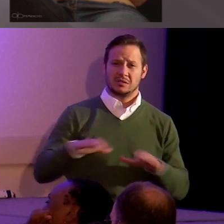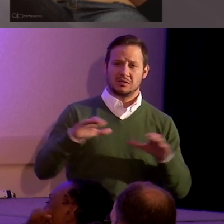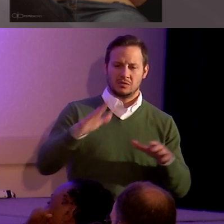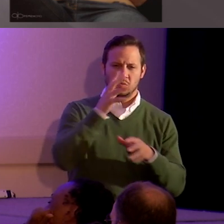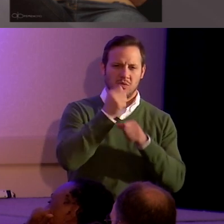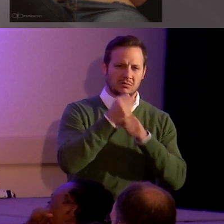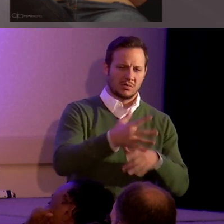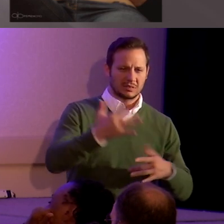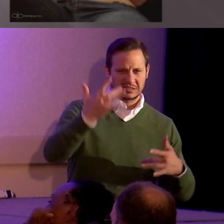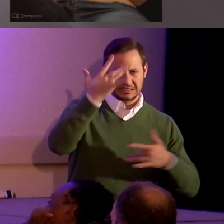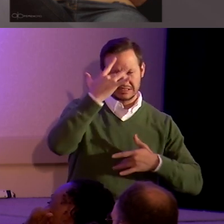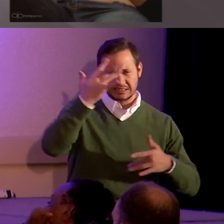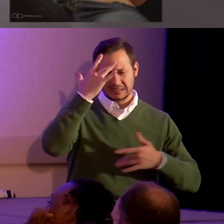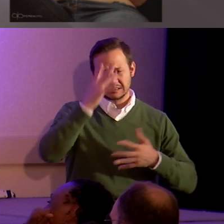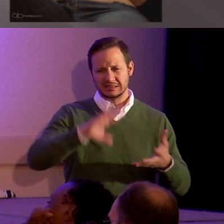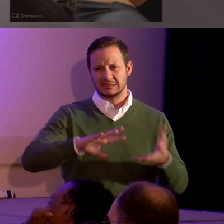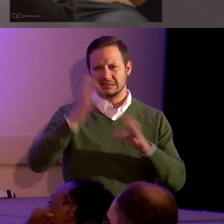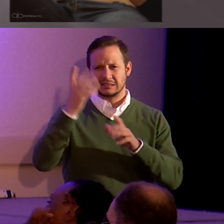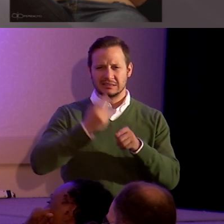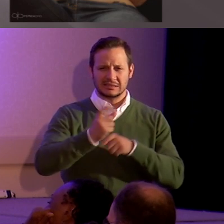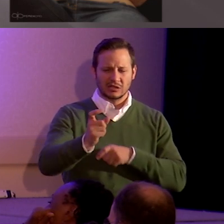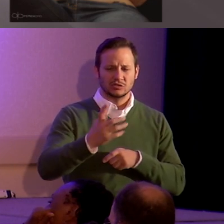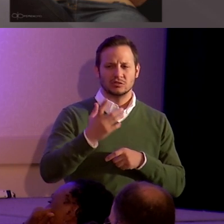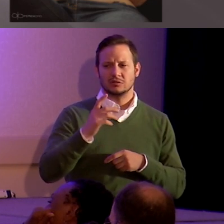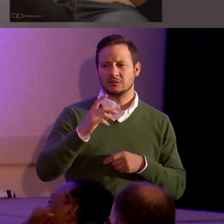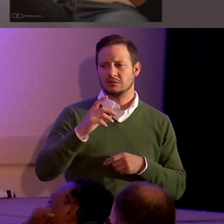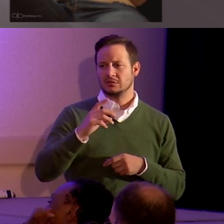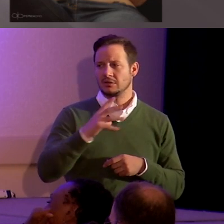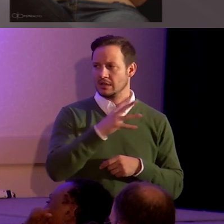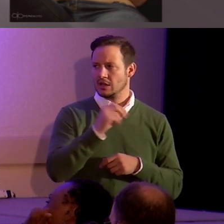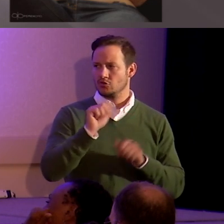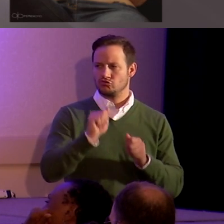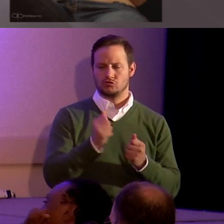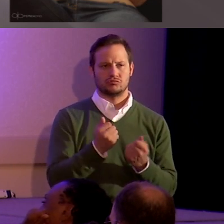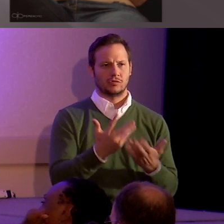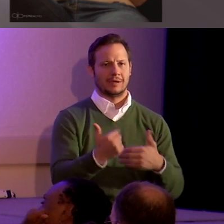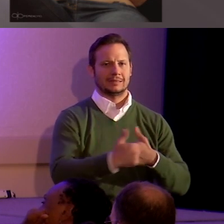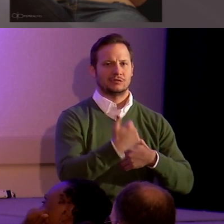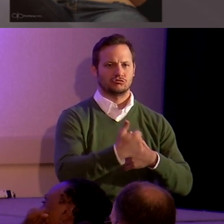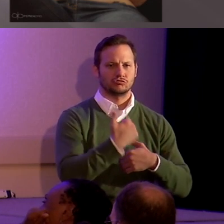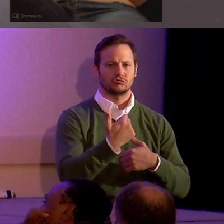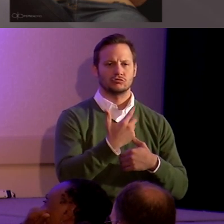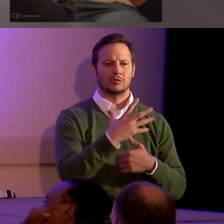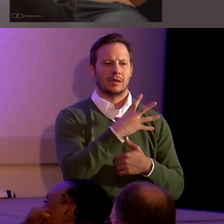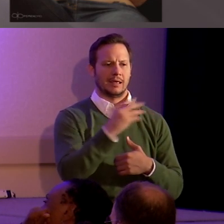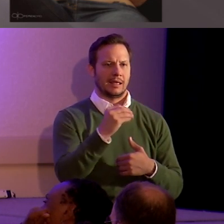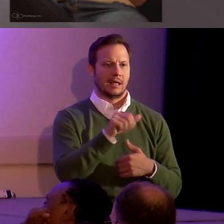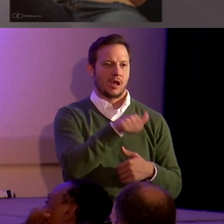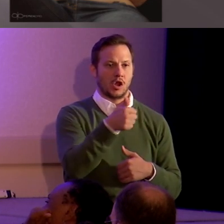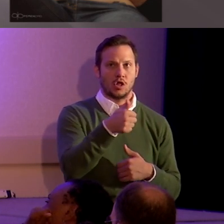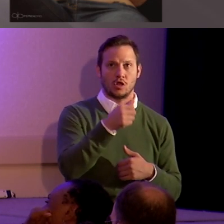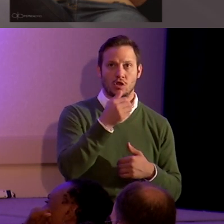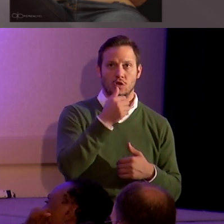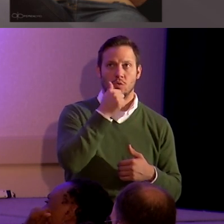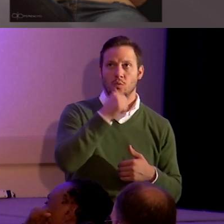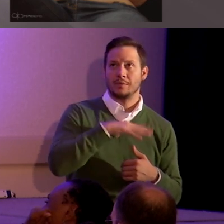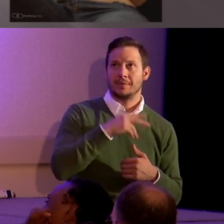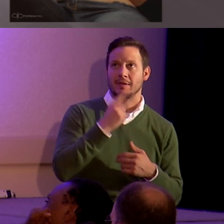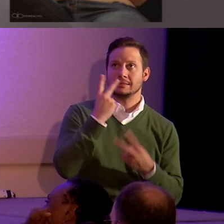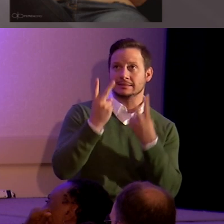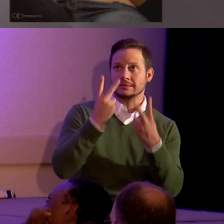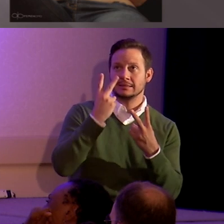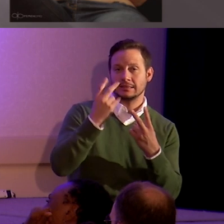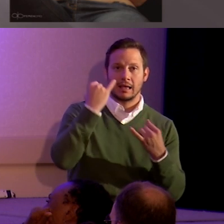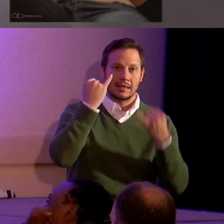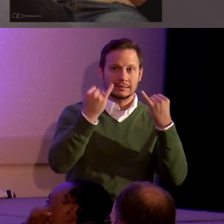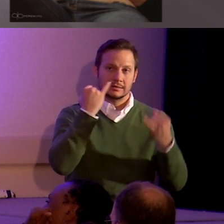and epidemics, and could be contagious and give ideas to other women. Contagious indeed. Of